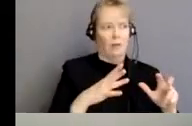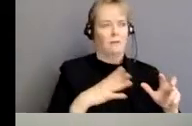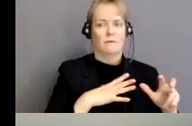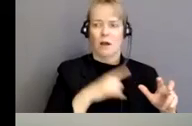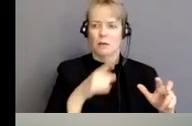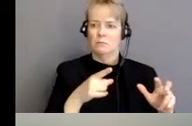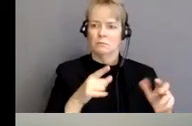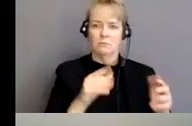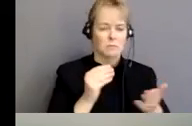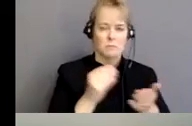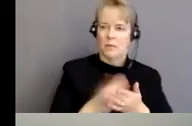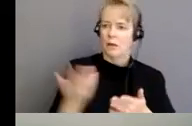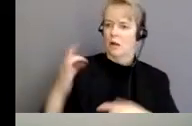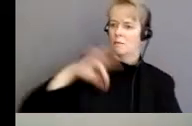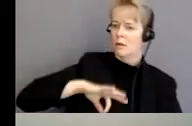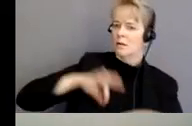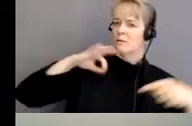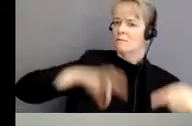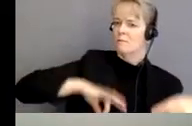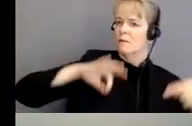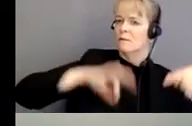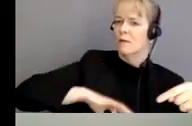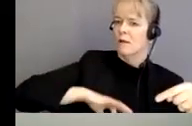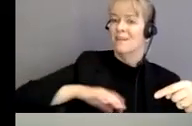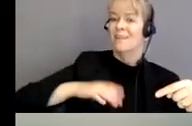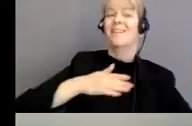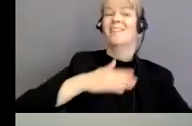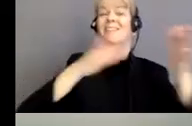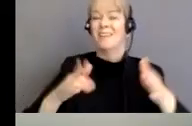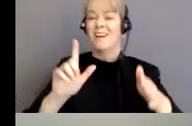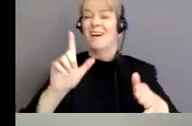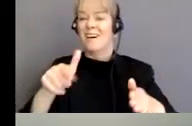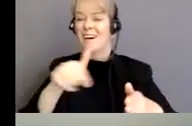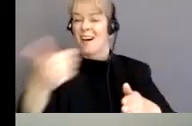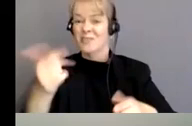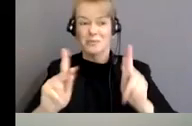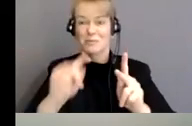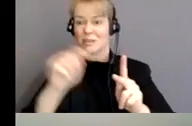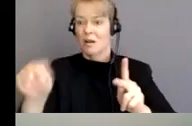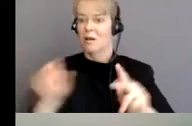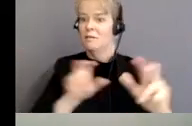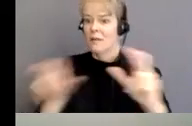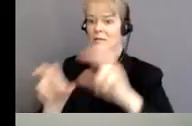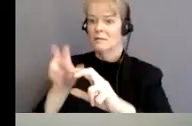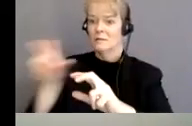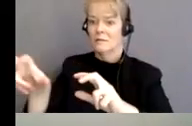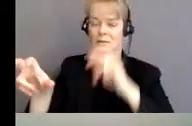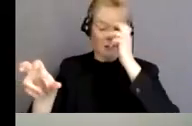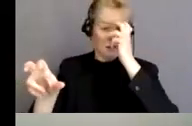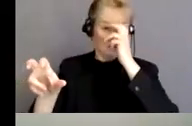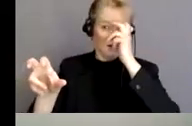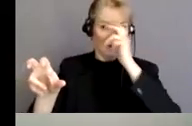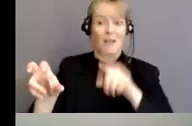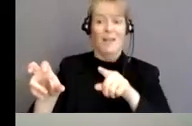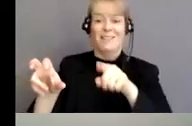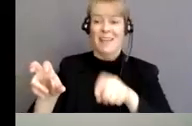to grow, the early investors are receiving all their interest. They're telling their friends and neighbors, and they're saying, hey, this is great. I'm getting a good return